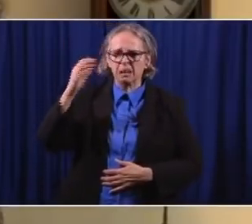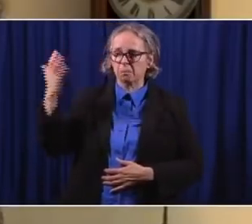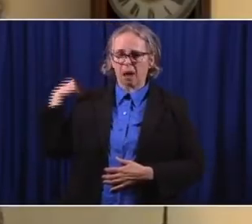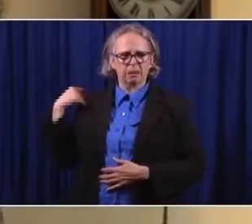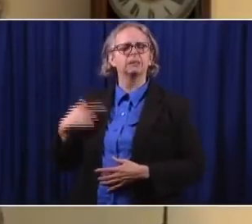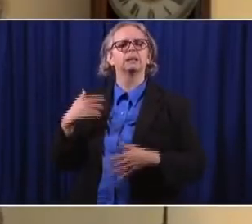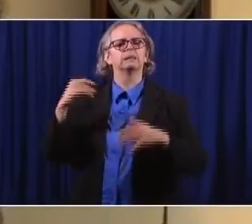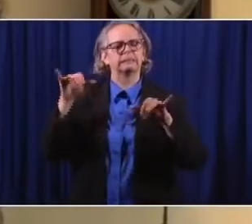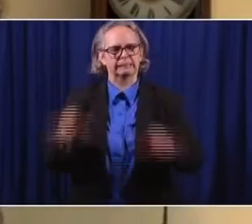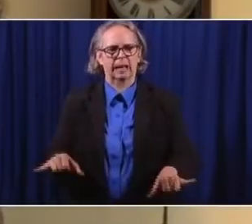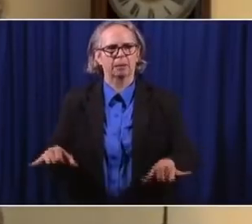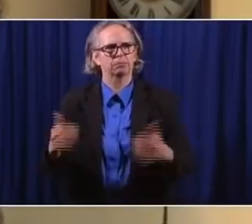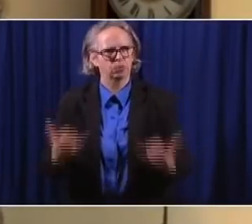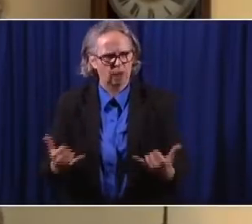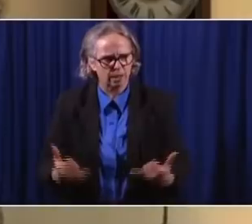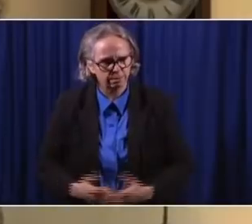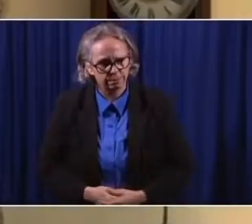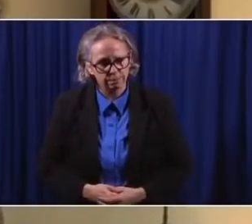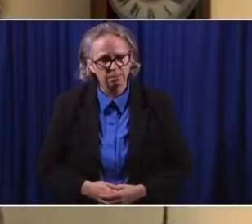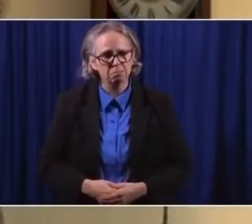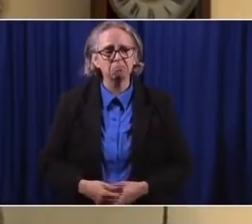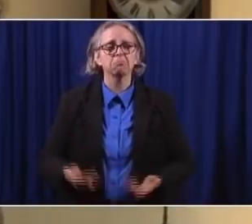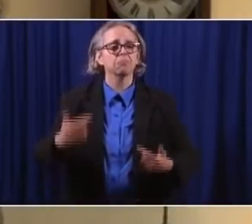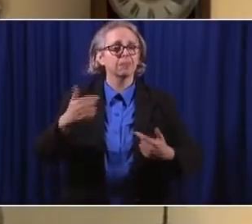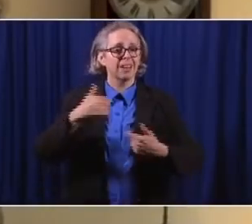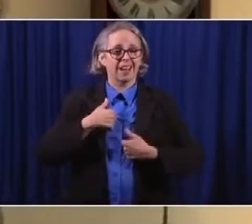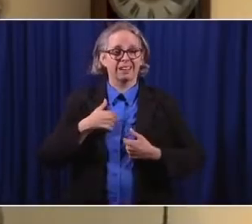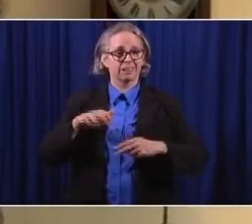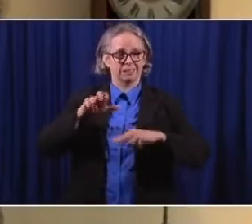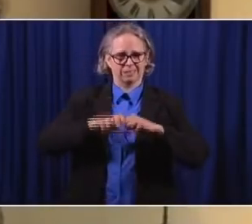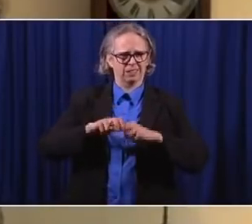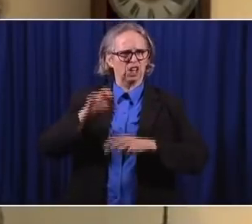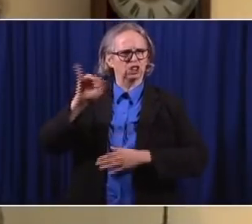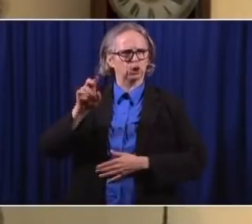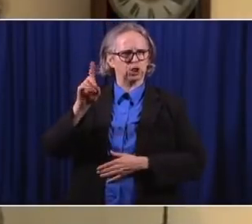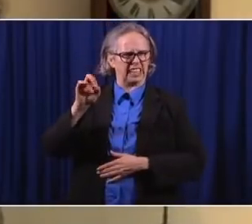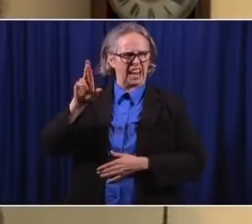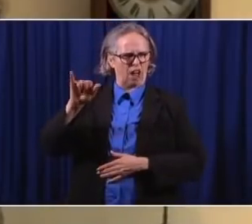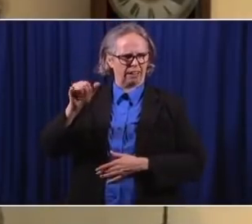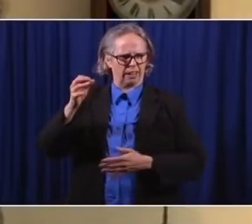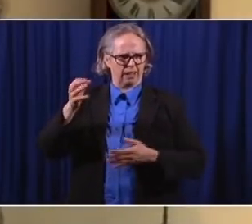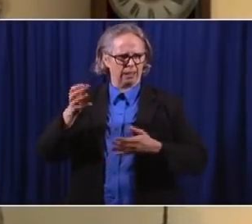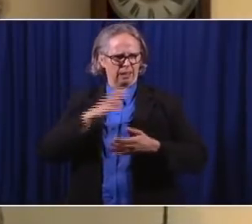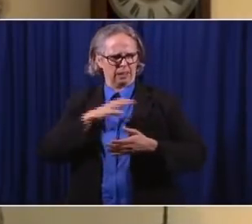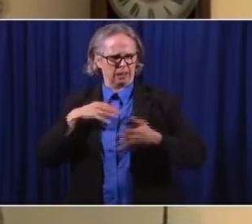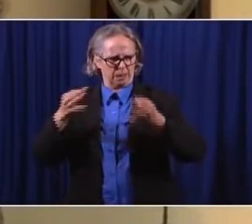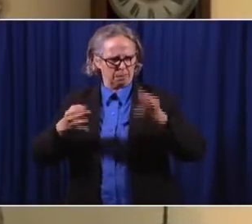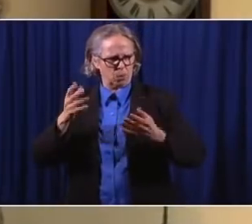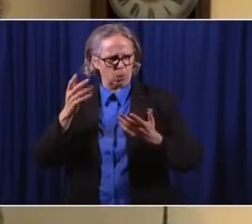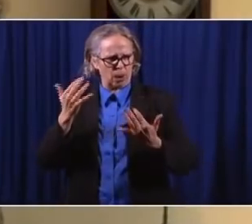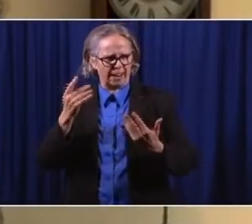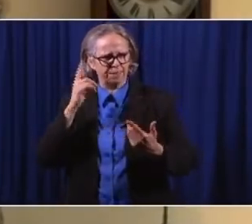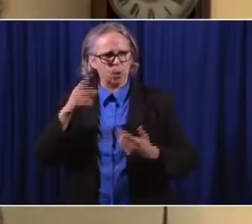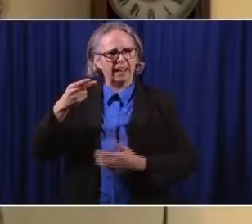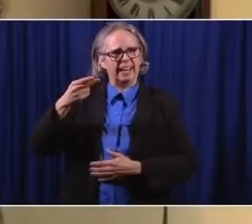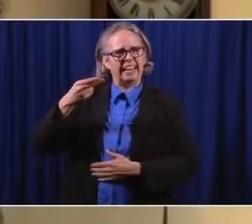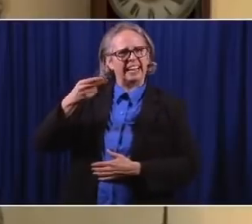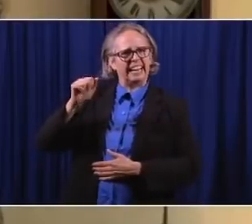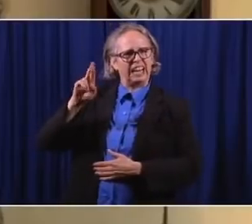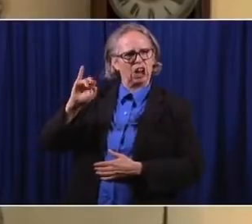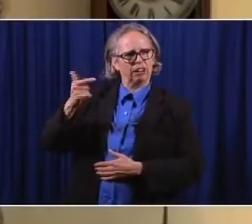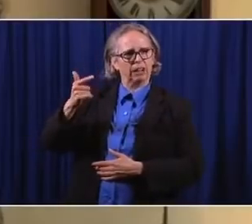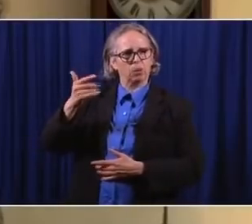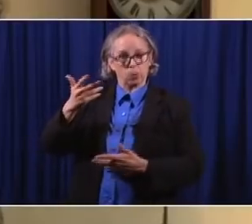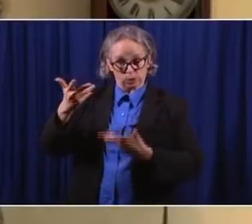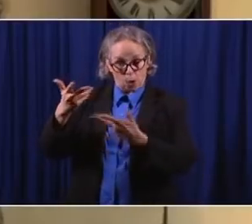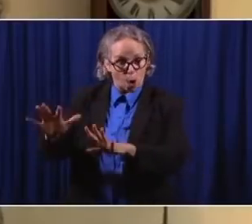would wait because I was on the Judiciary Committee and we were going to have a hearing. I would wait until the hearing process was over to announce whether I